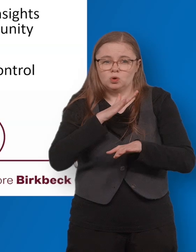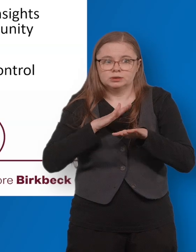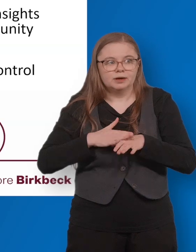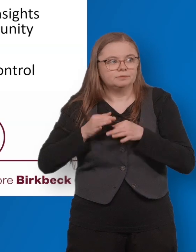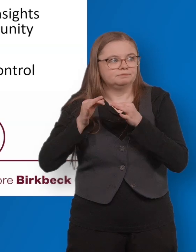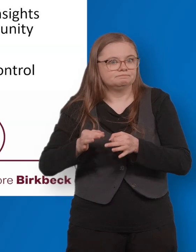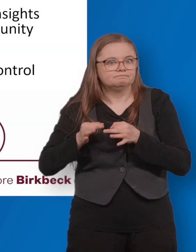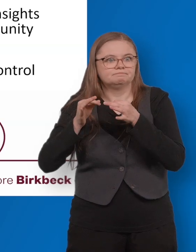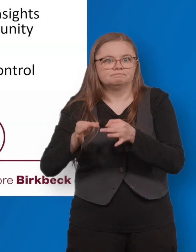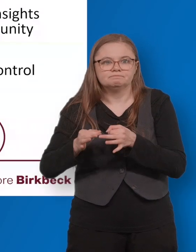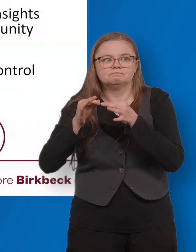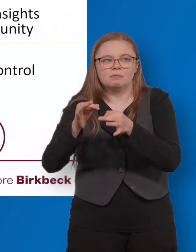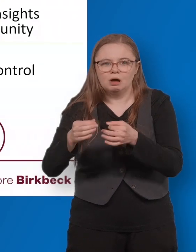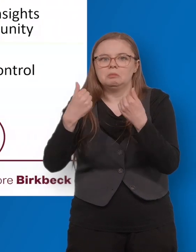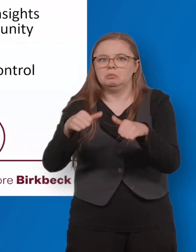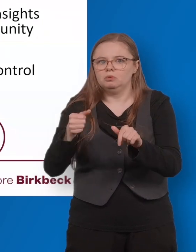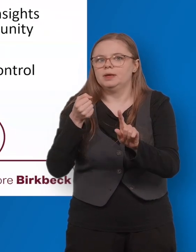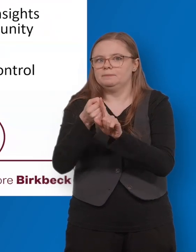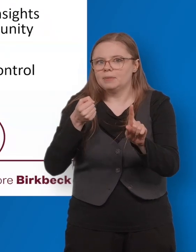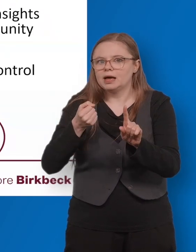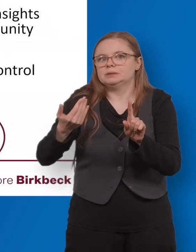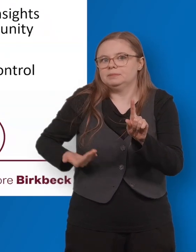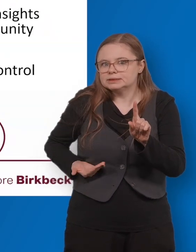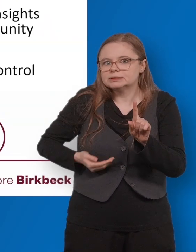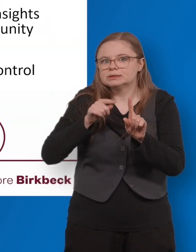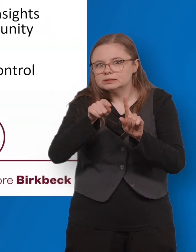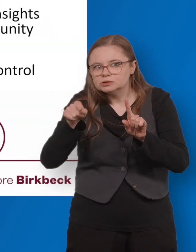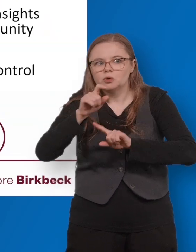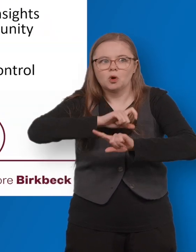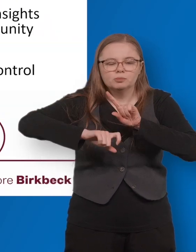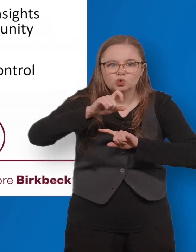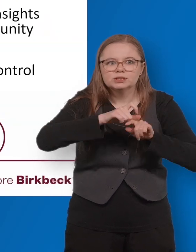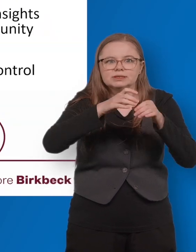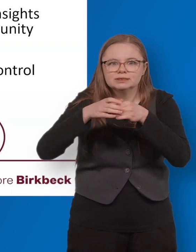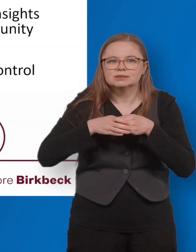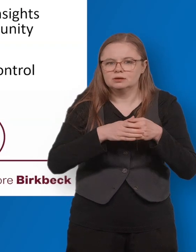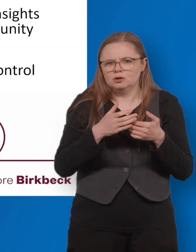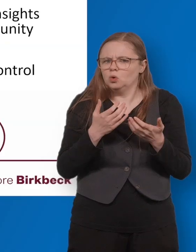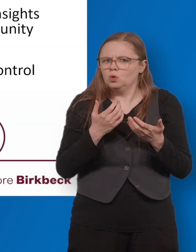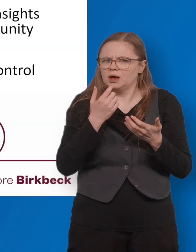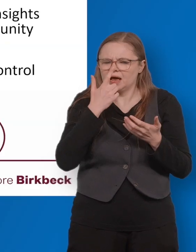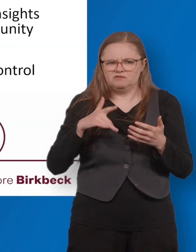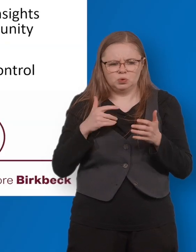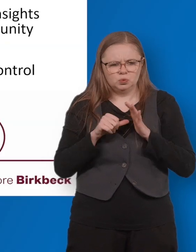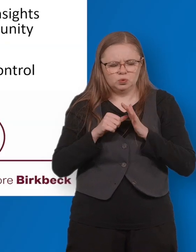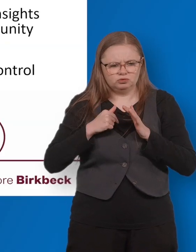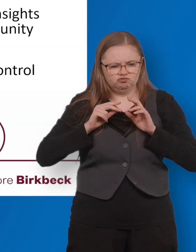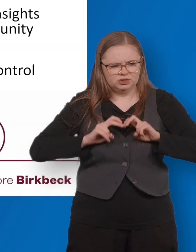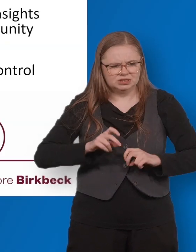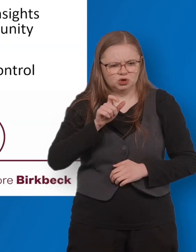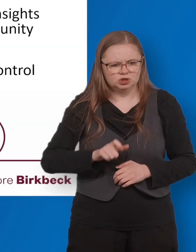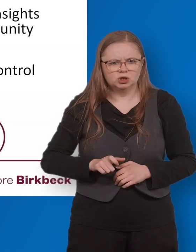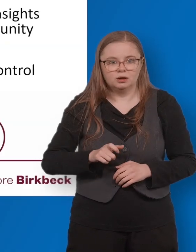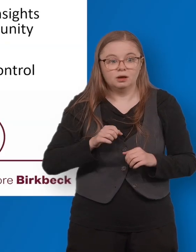impact on businesses and communities. And it can be hard as a researcher where you don't immediately